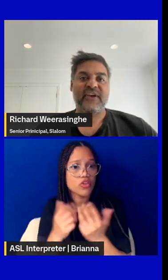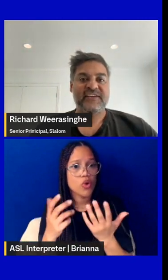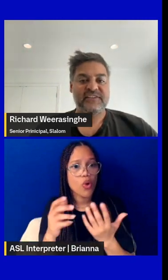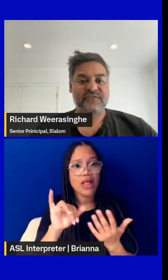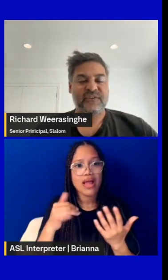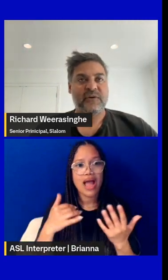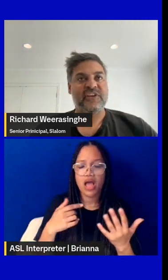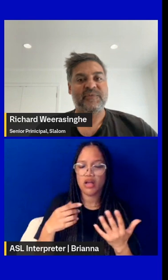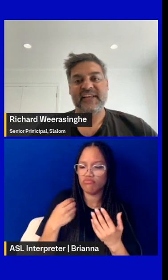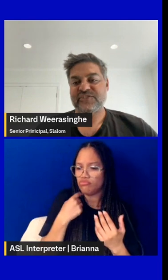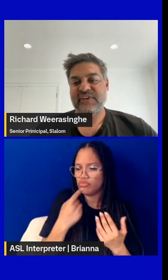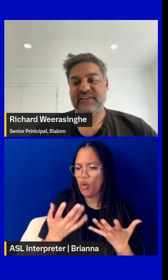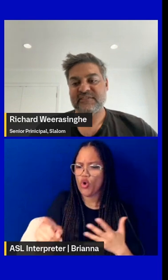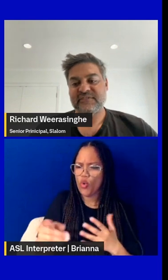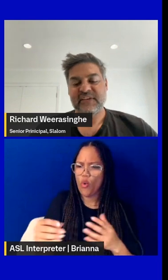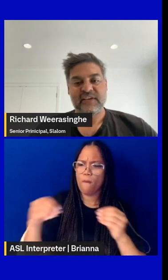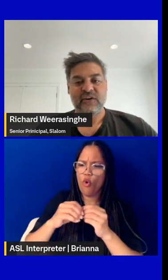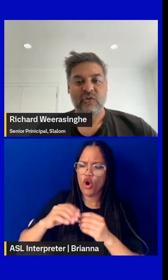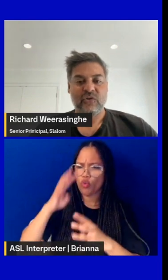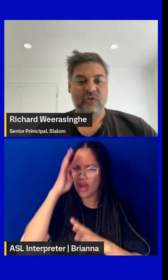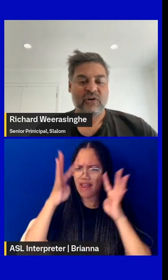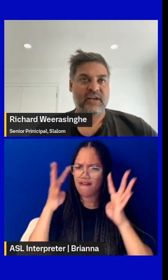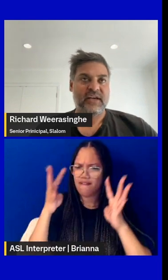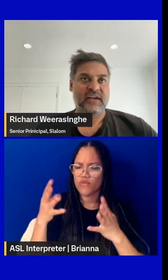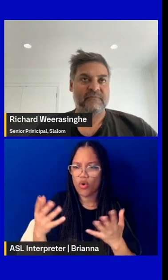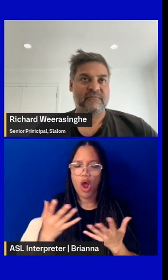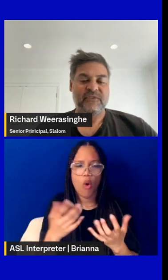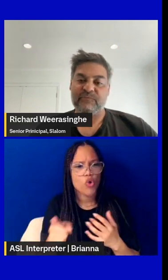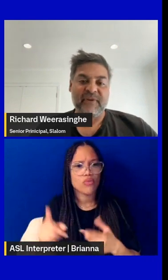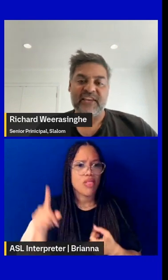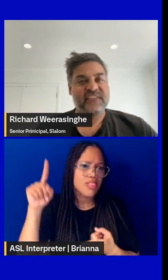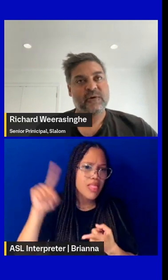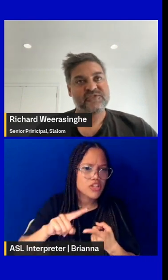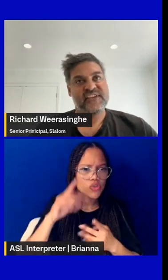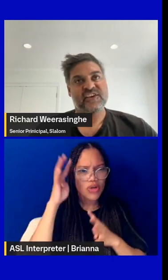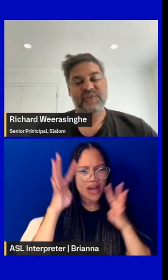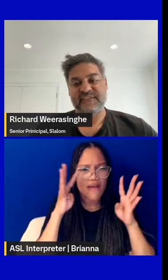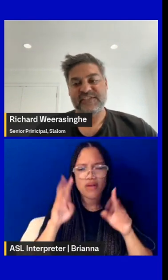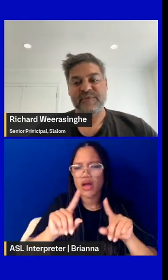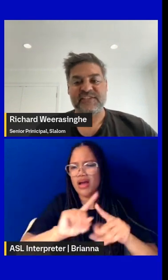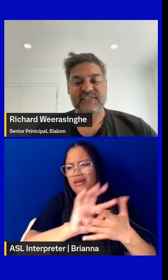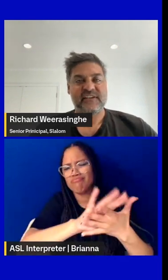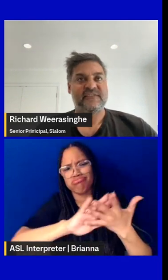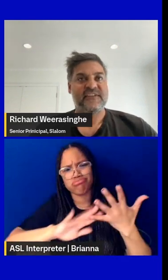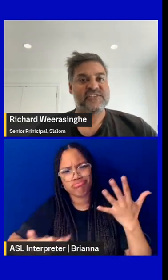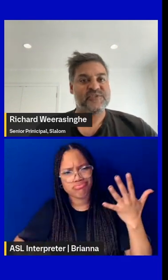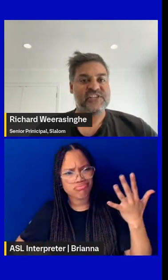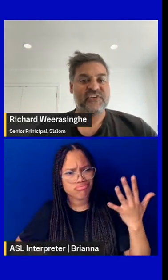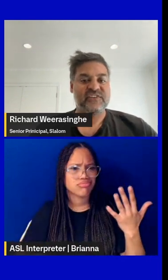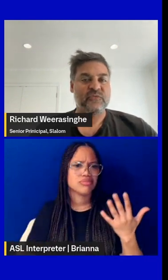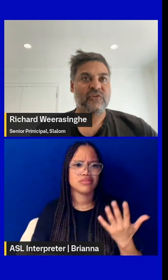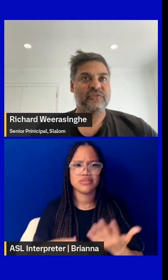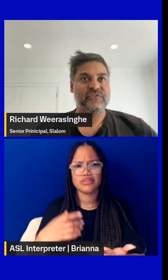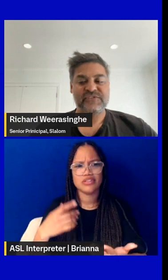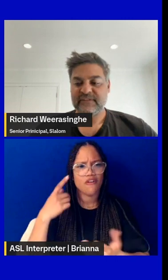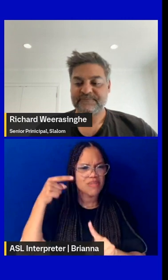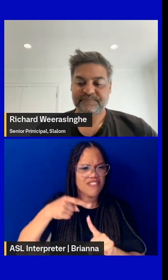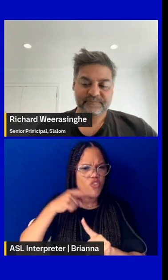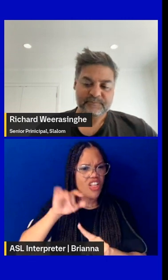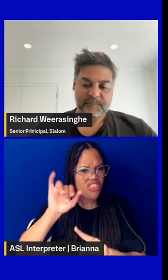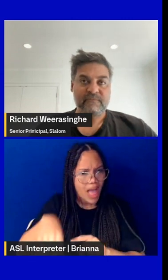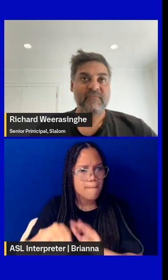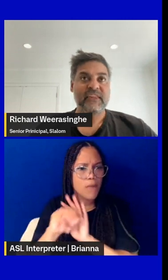more creative, I want you to be less creative, or many other options that could be in the space that are specific to the model you're